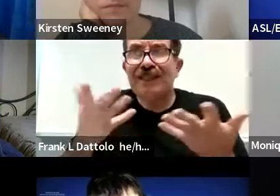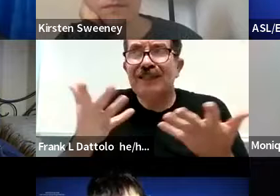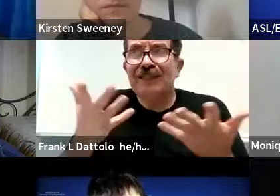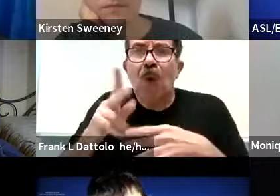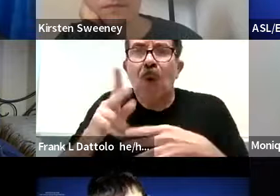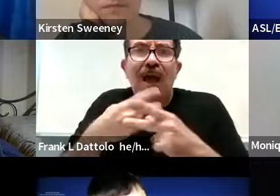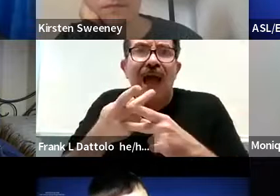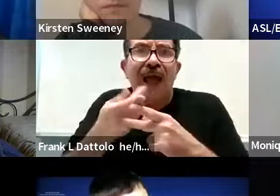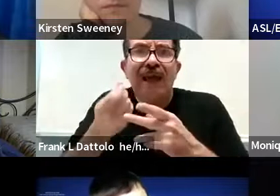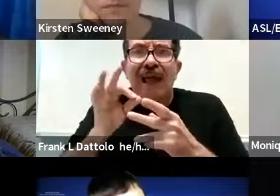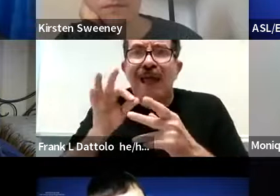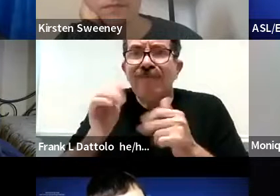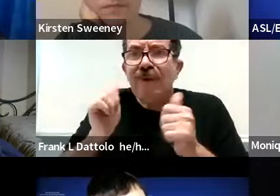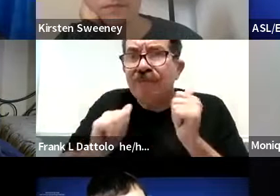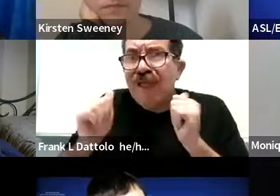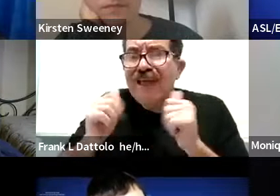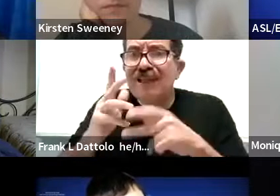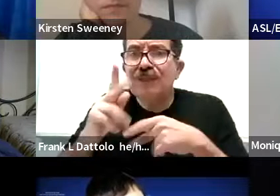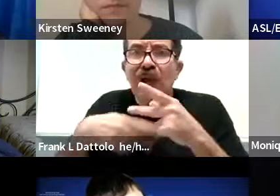in theater.